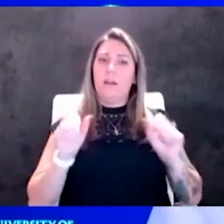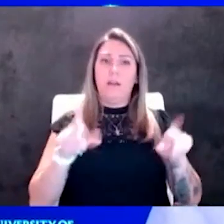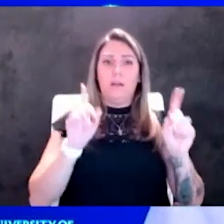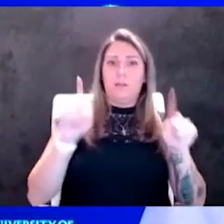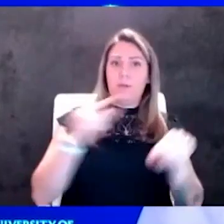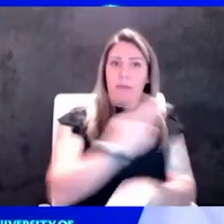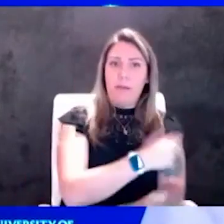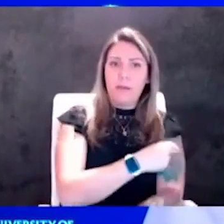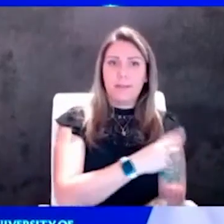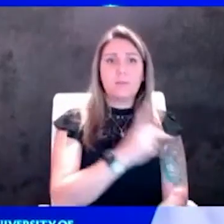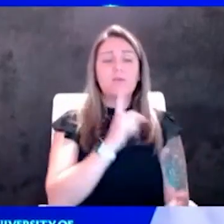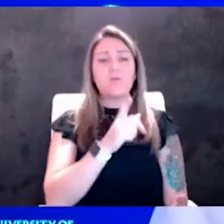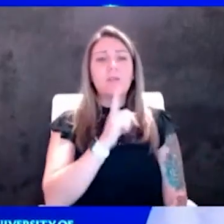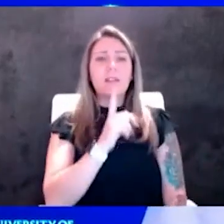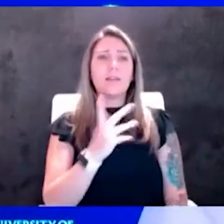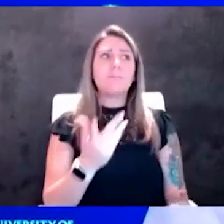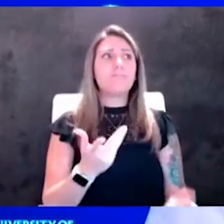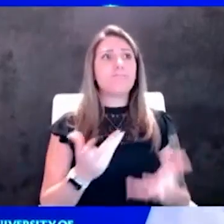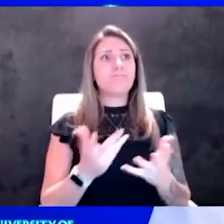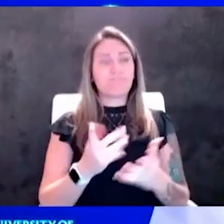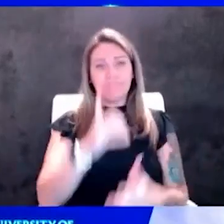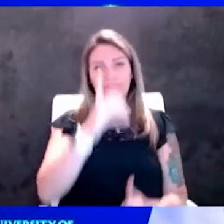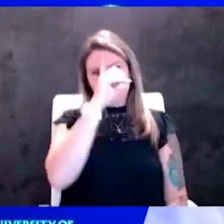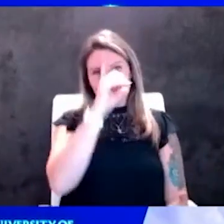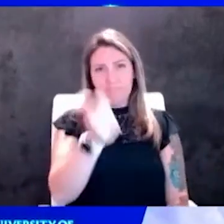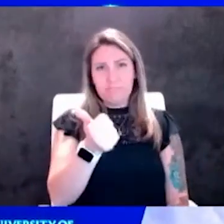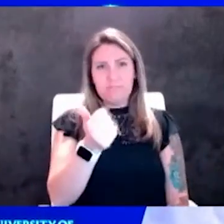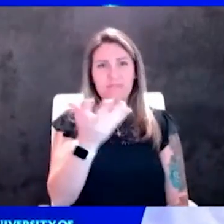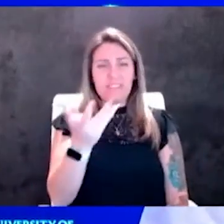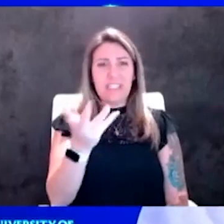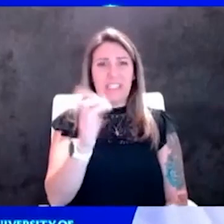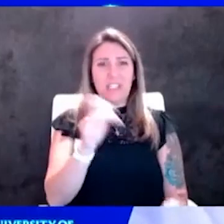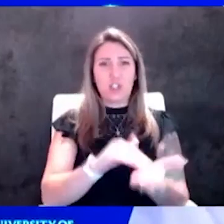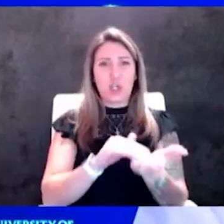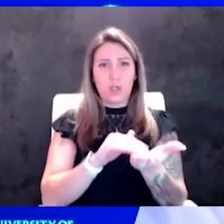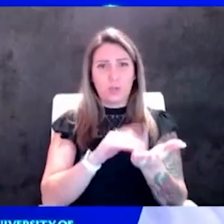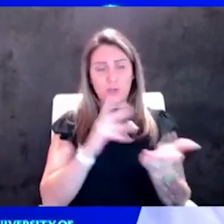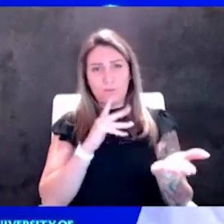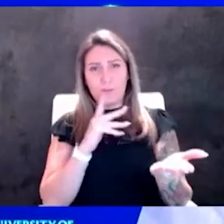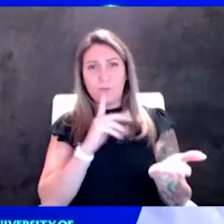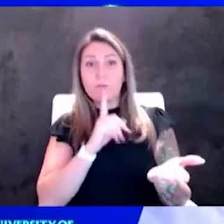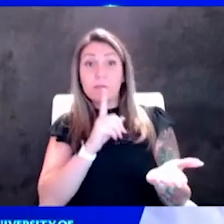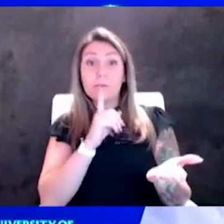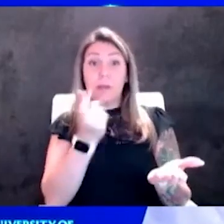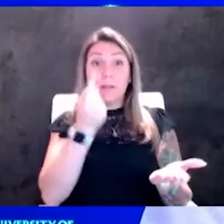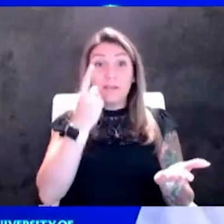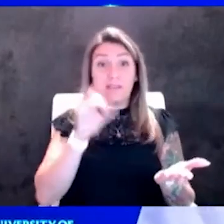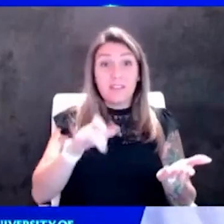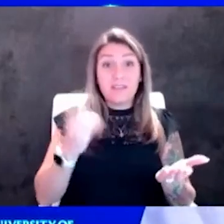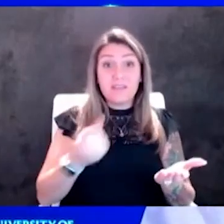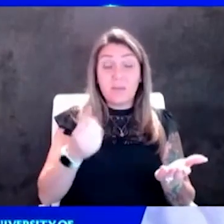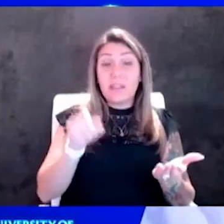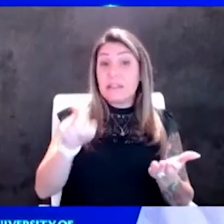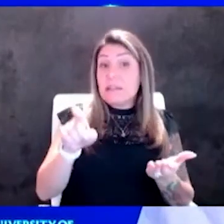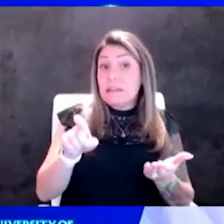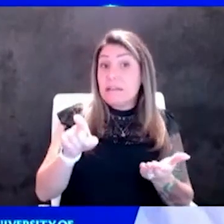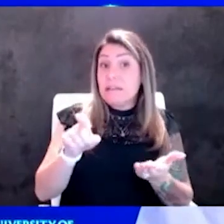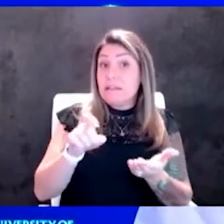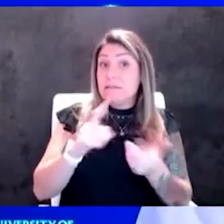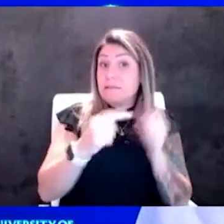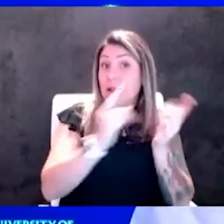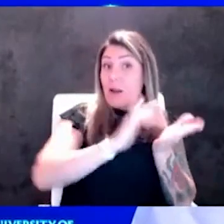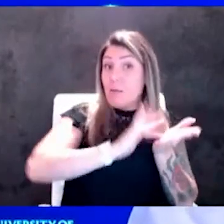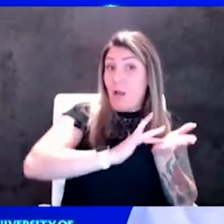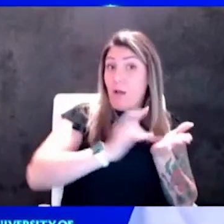just really up to that discerning physician to really understand, is this something that needs antibiotics? Because we have